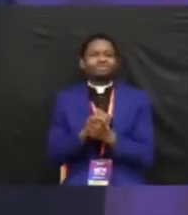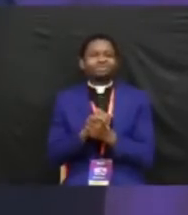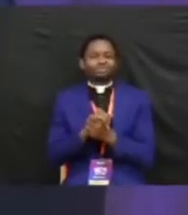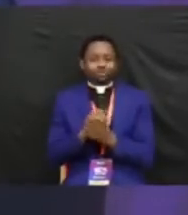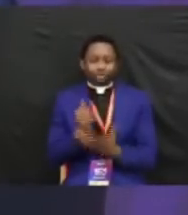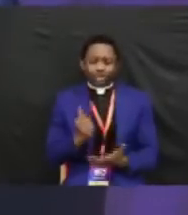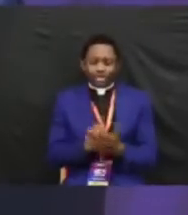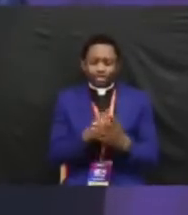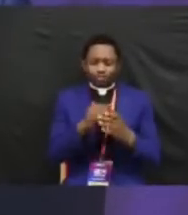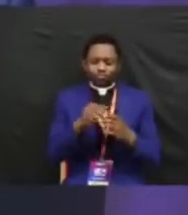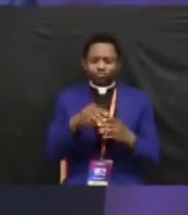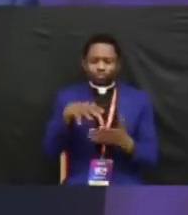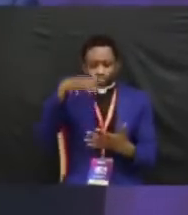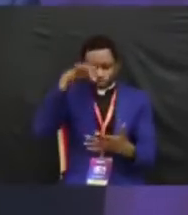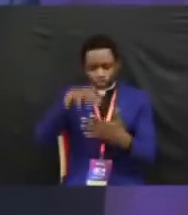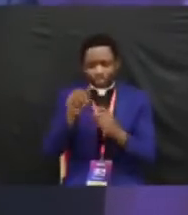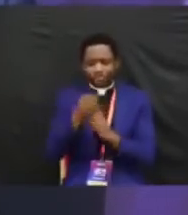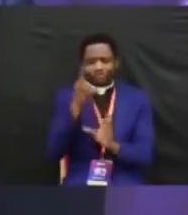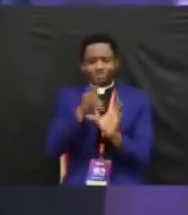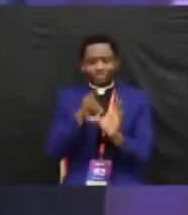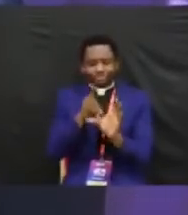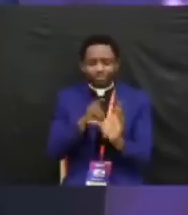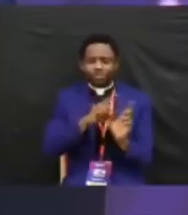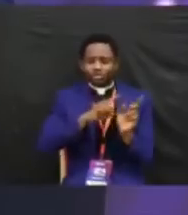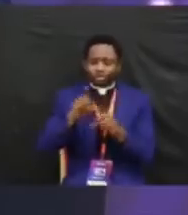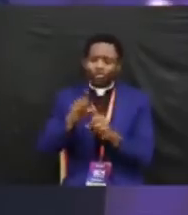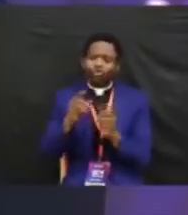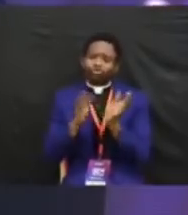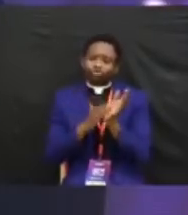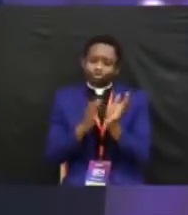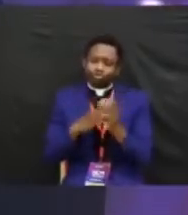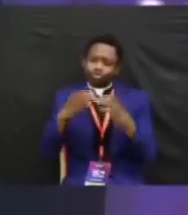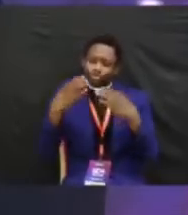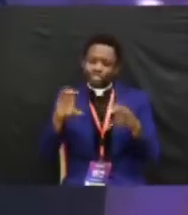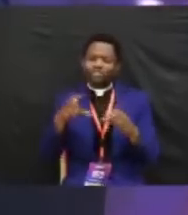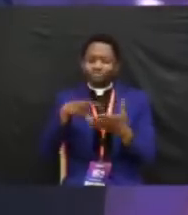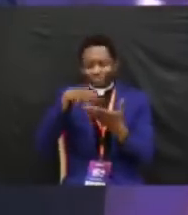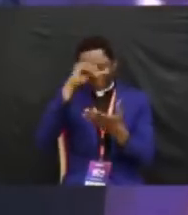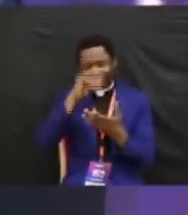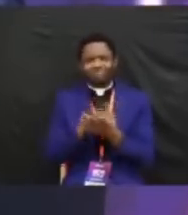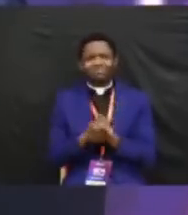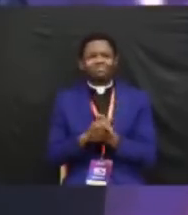students with disability to gain access to their classrooms.